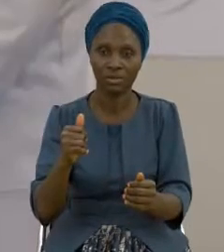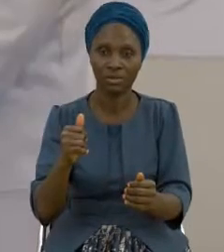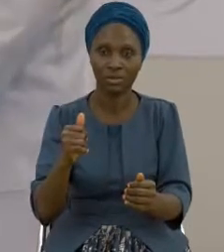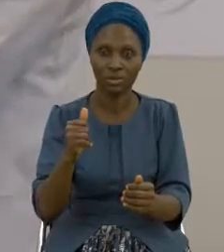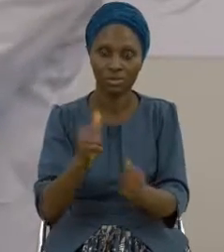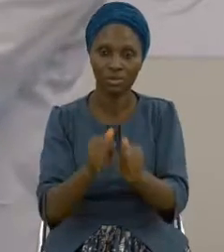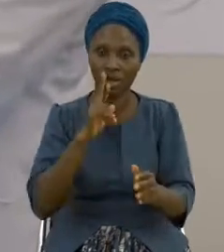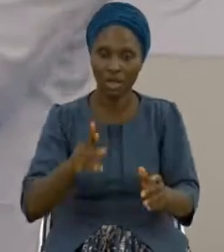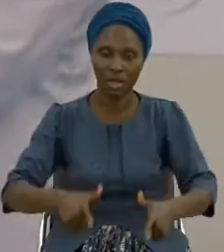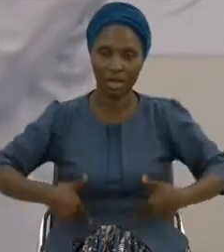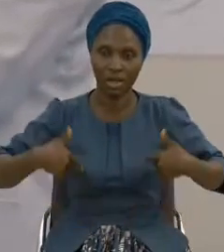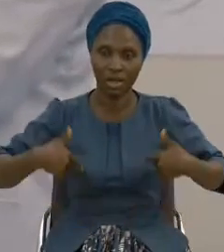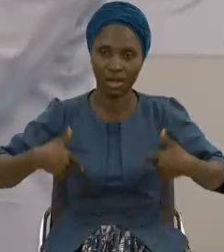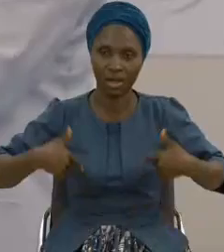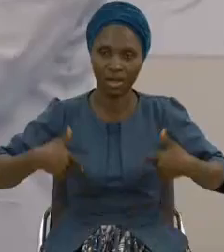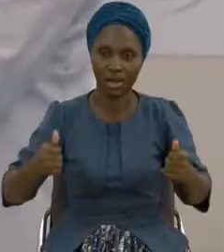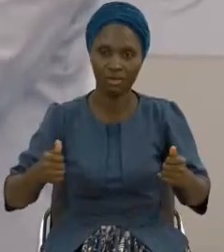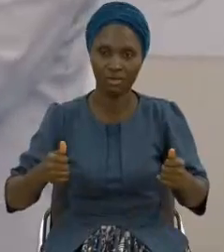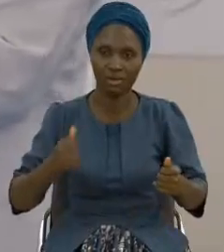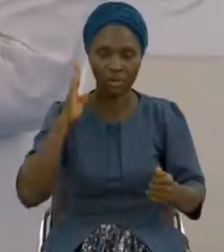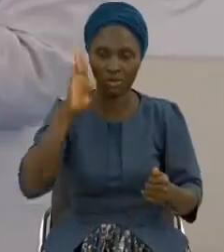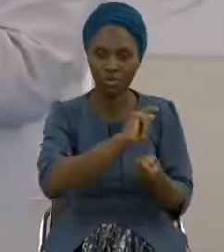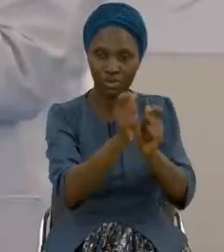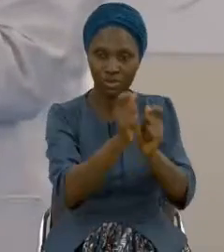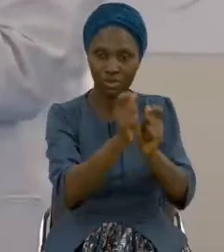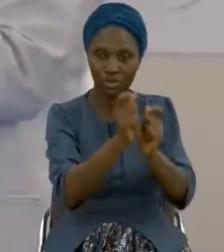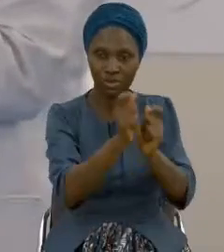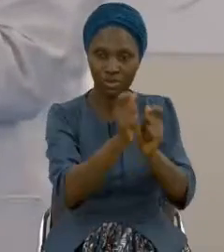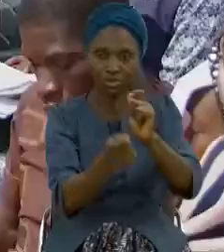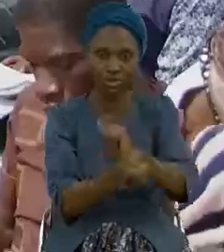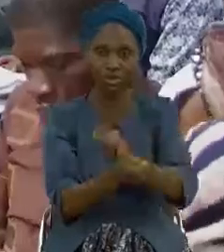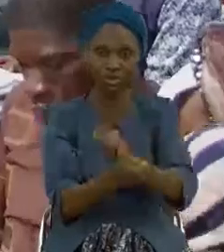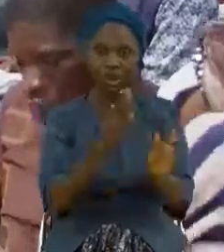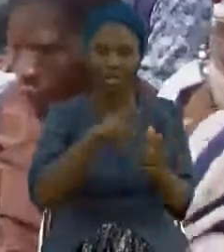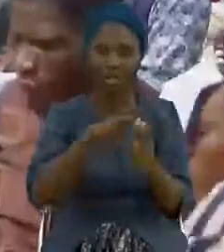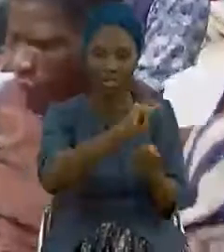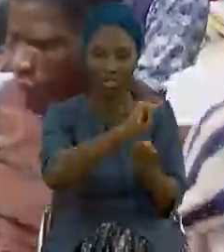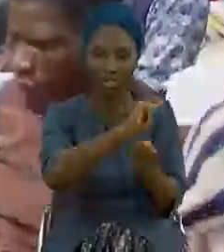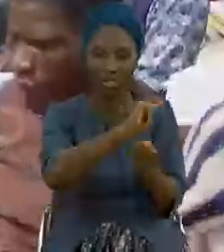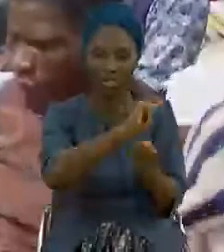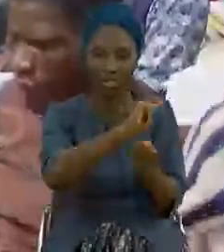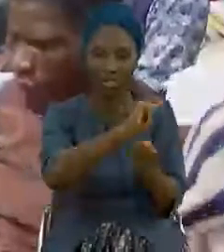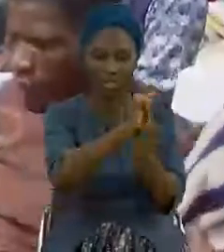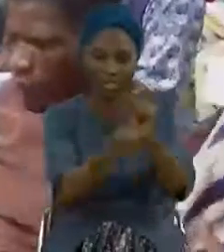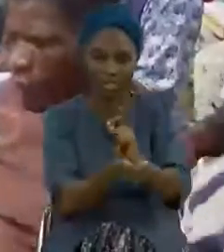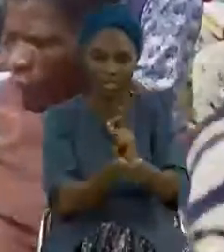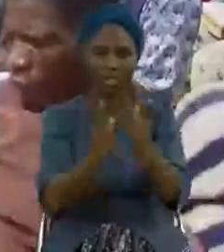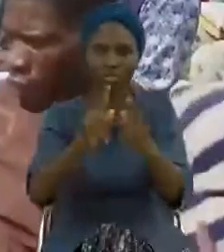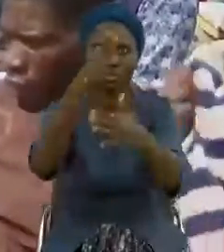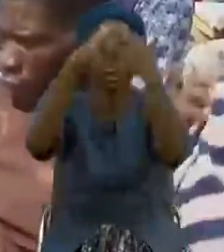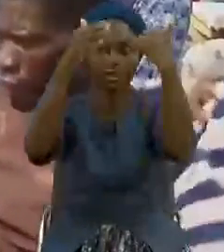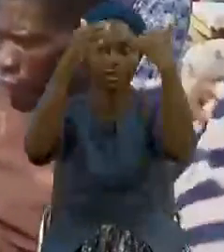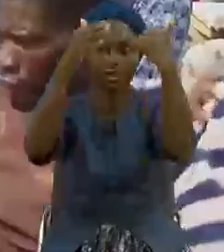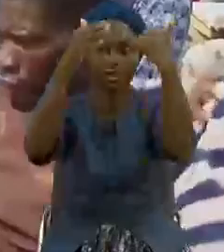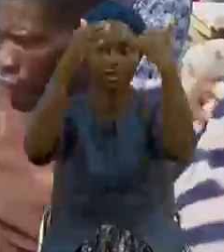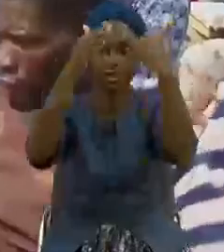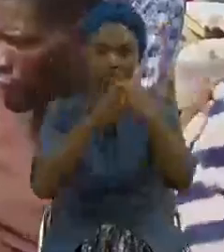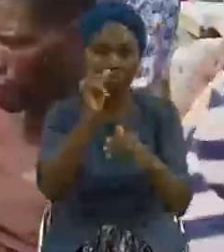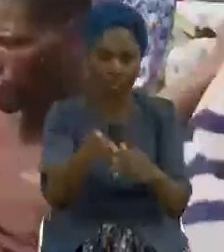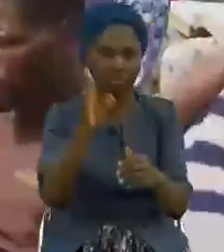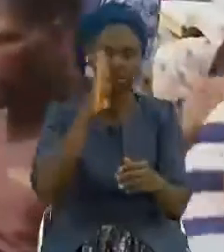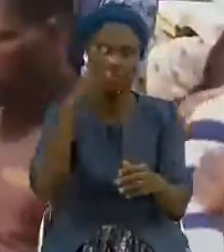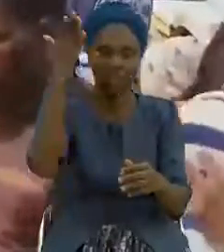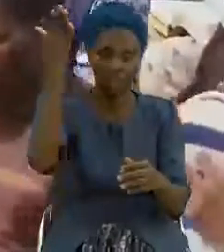transfigured, and then translated to heaven, you will be there. When the saints go